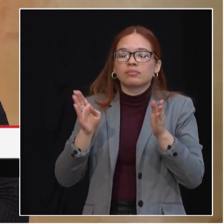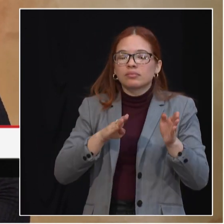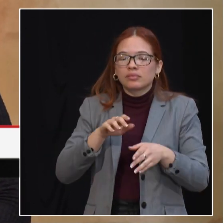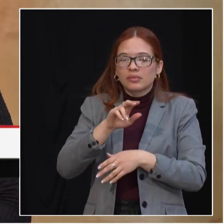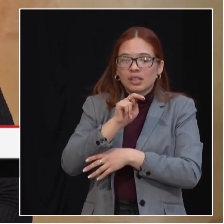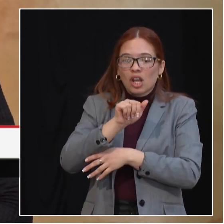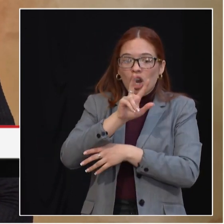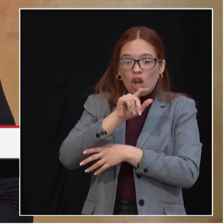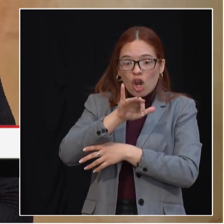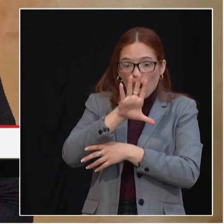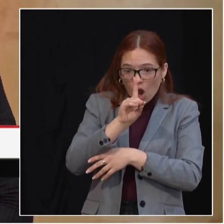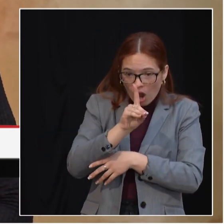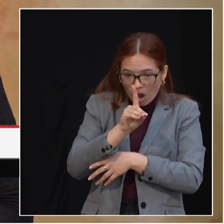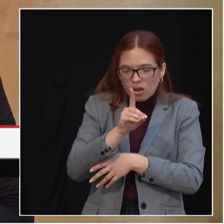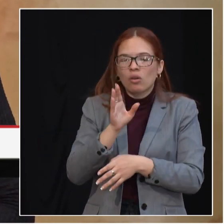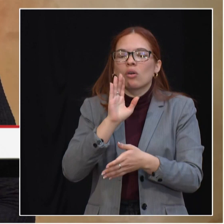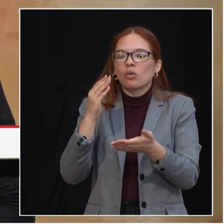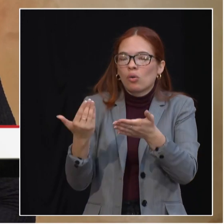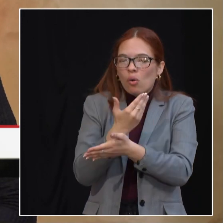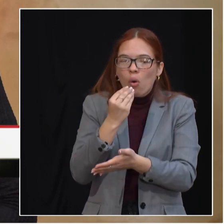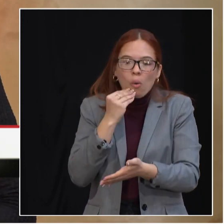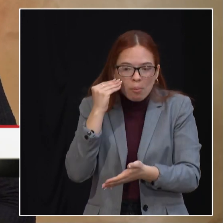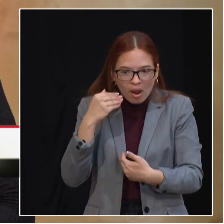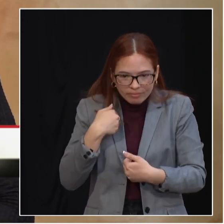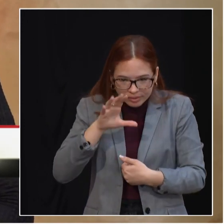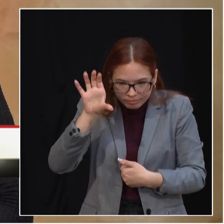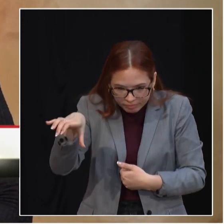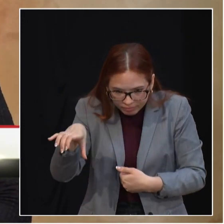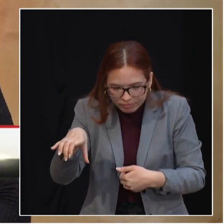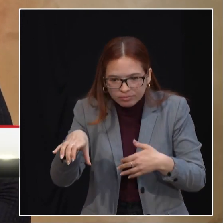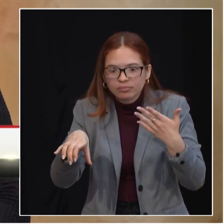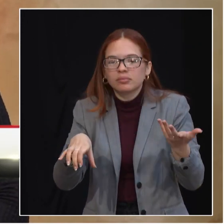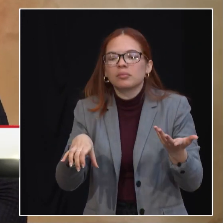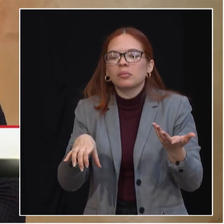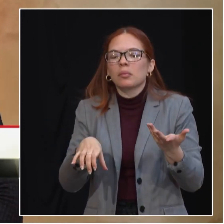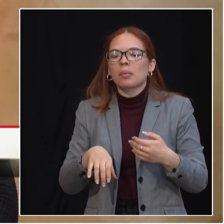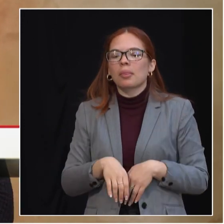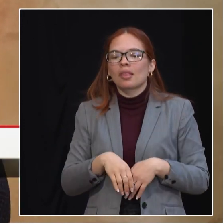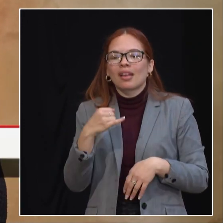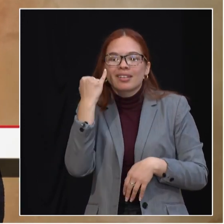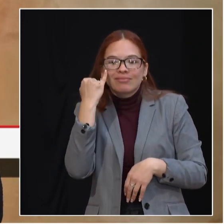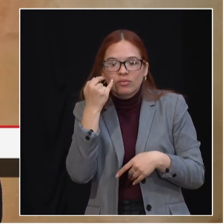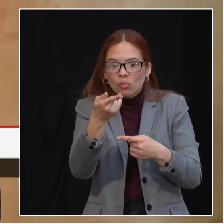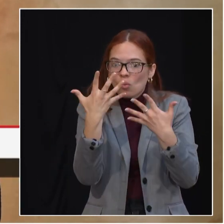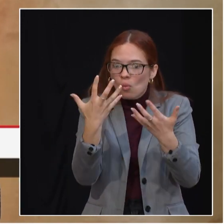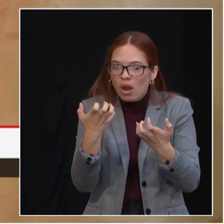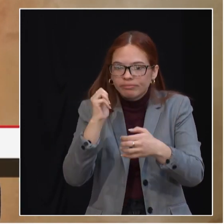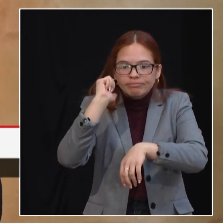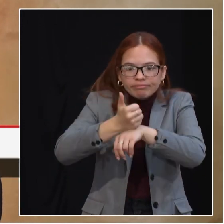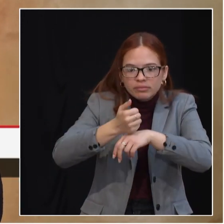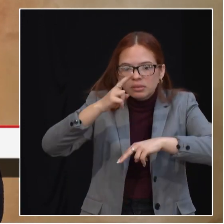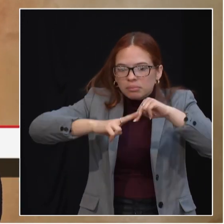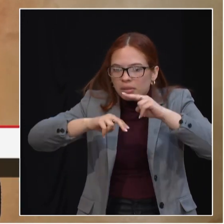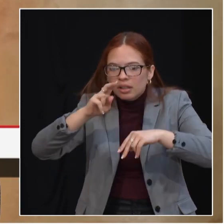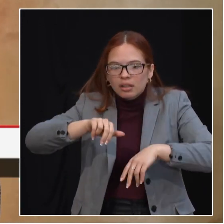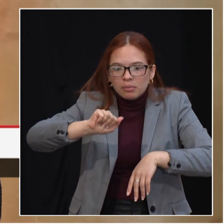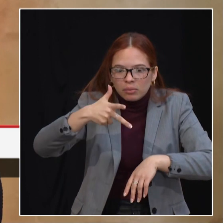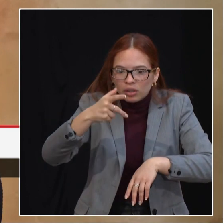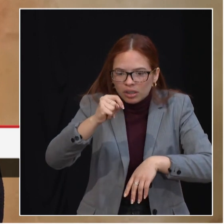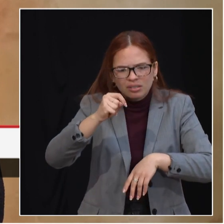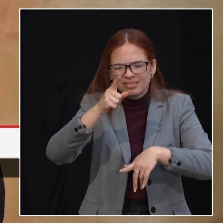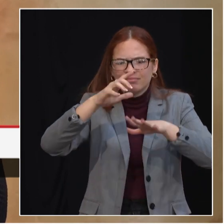remove barriers for homeowners who want to build accessory apartments and or housing on alley